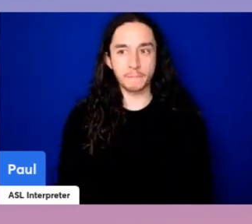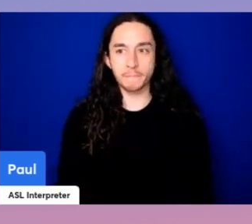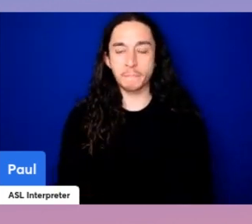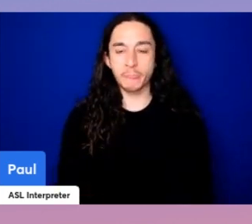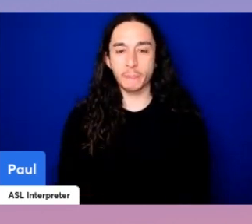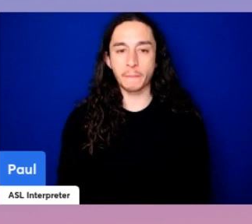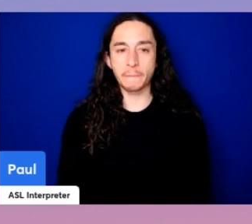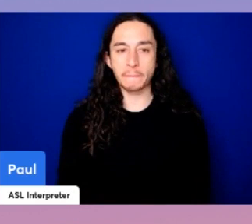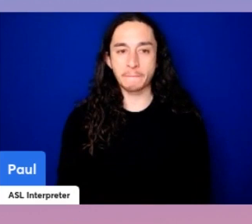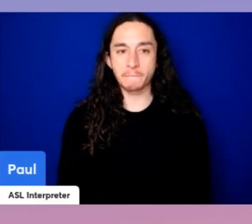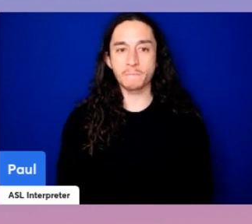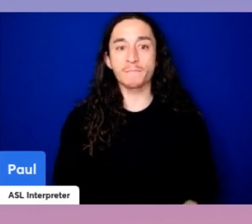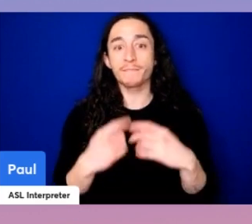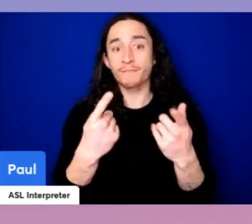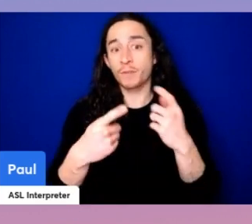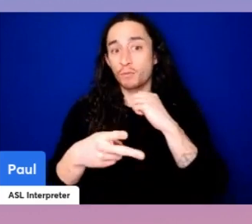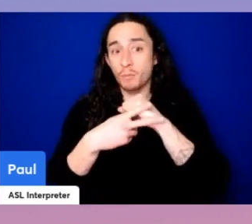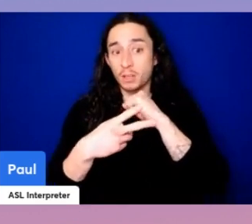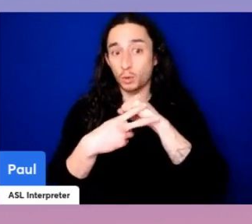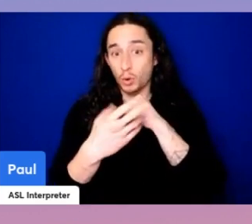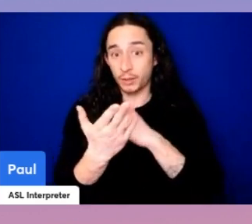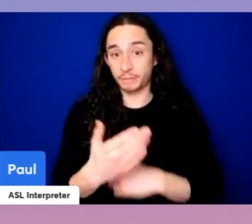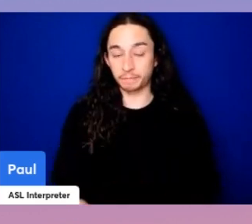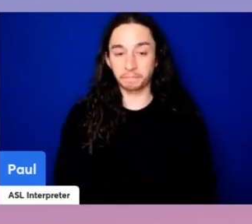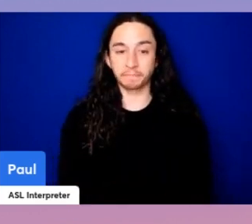this is my repository.